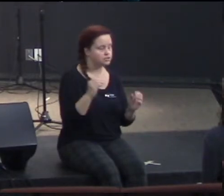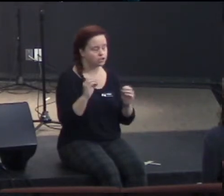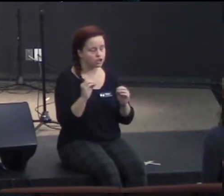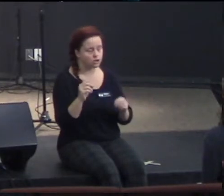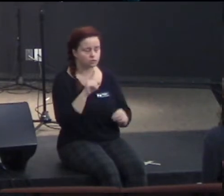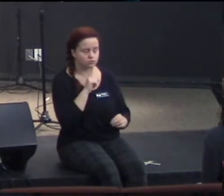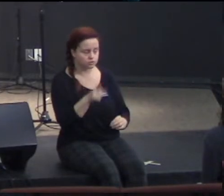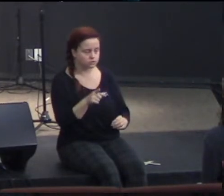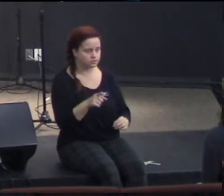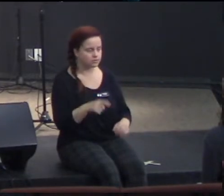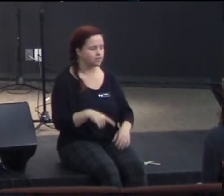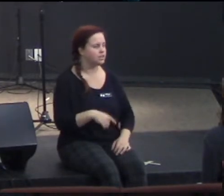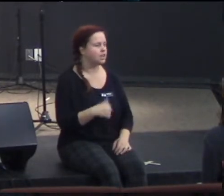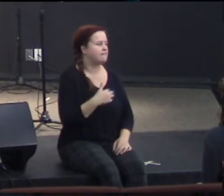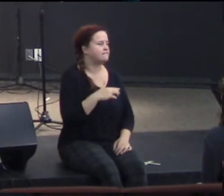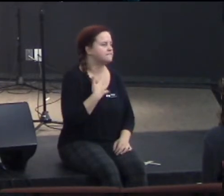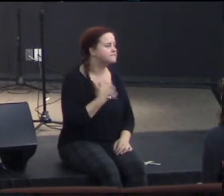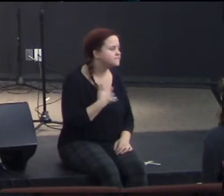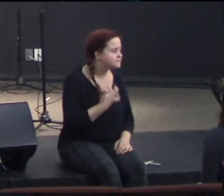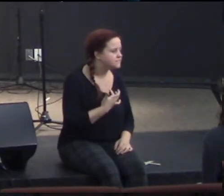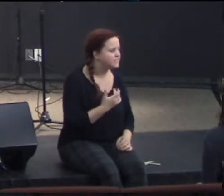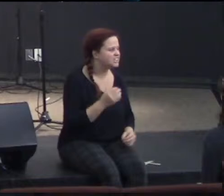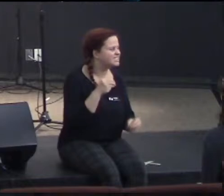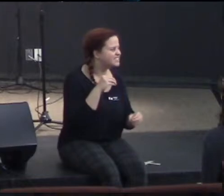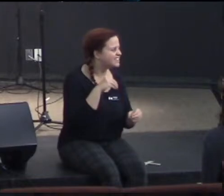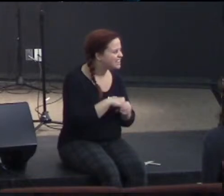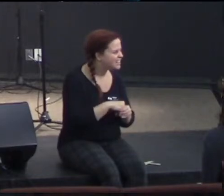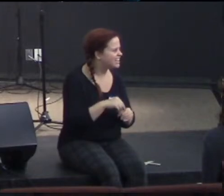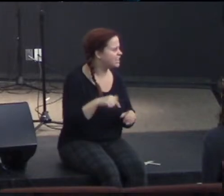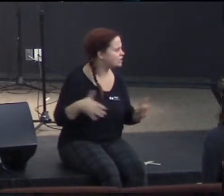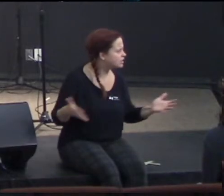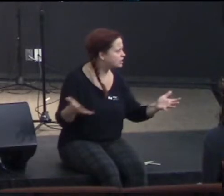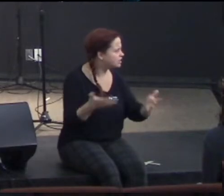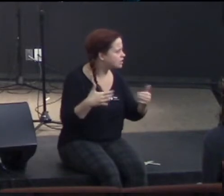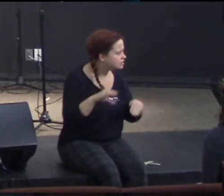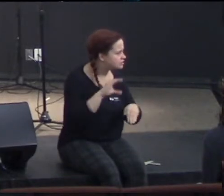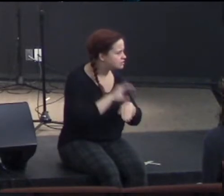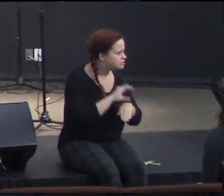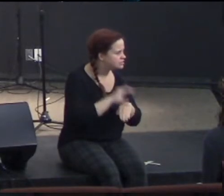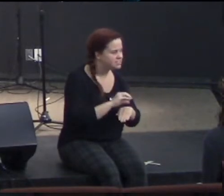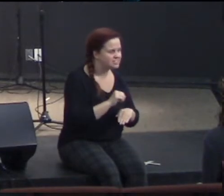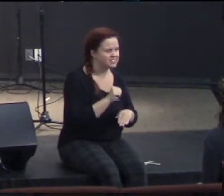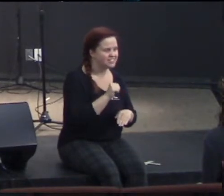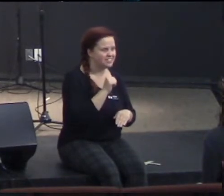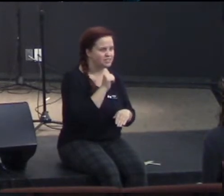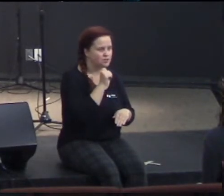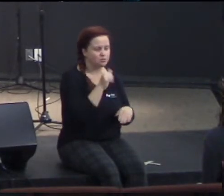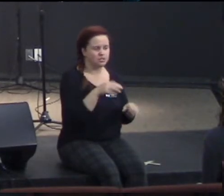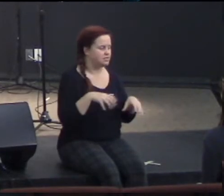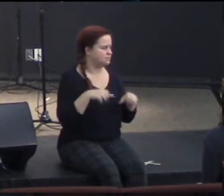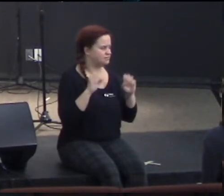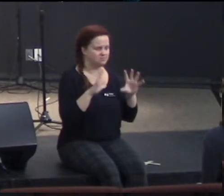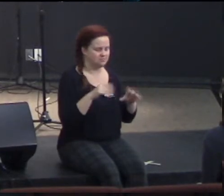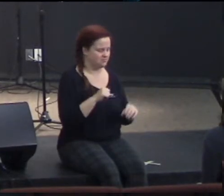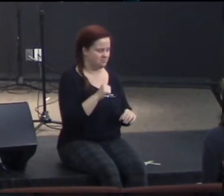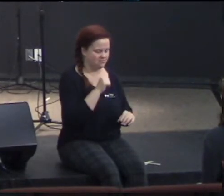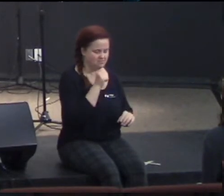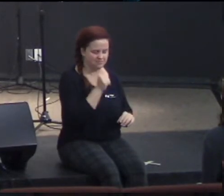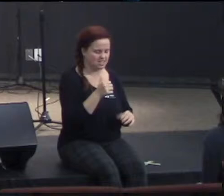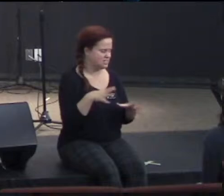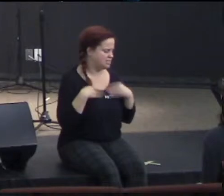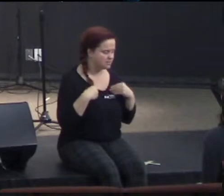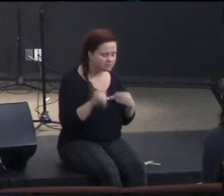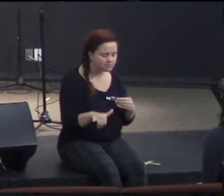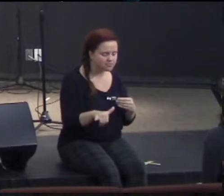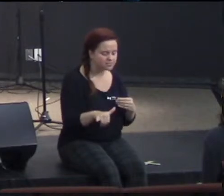I feel, I sense it in this church. We're not settling for that anymore. If you're visiting with us and people seem